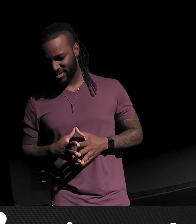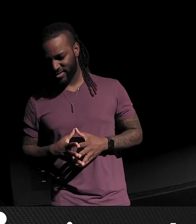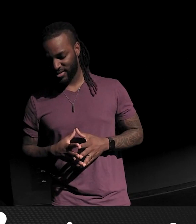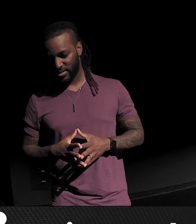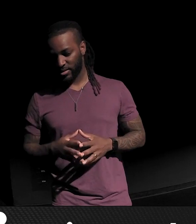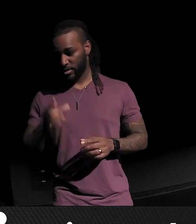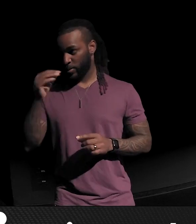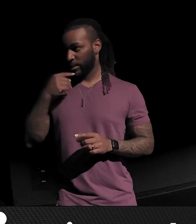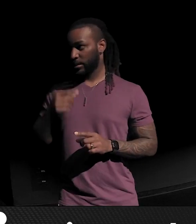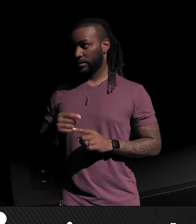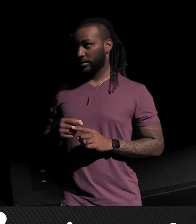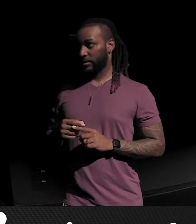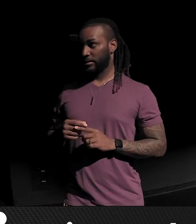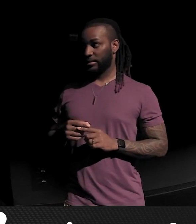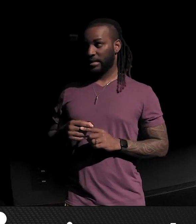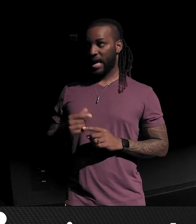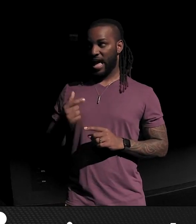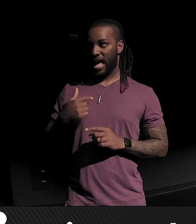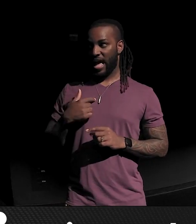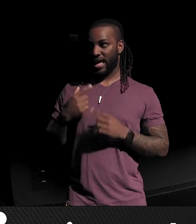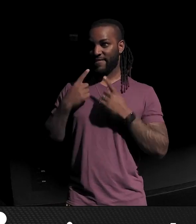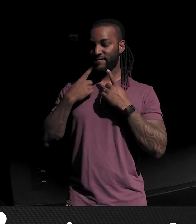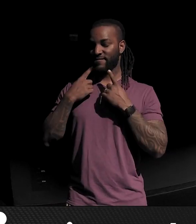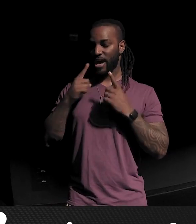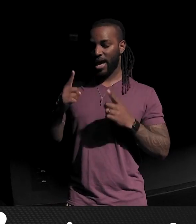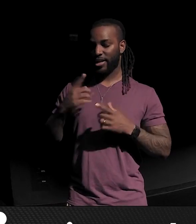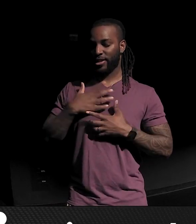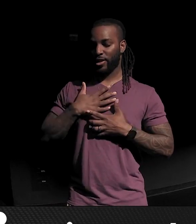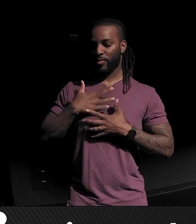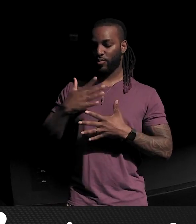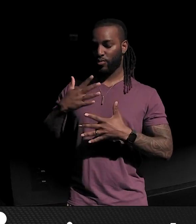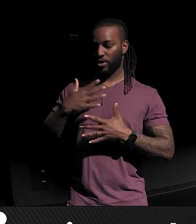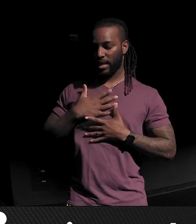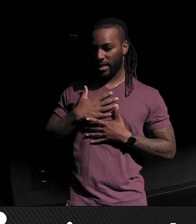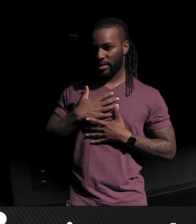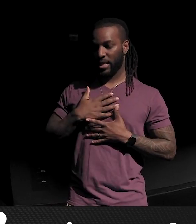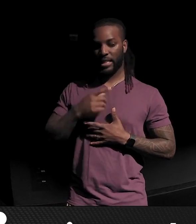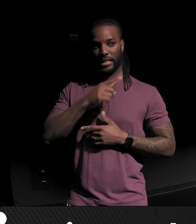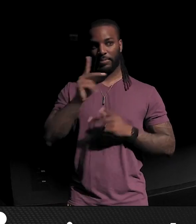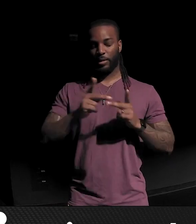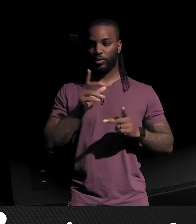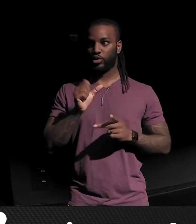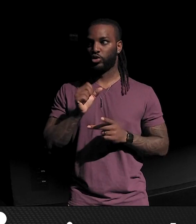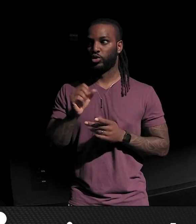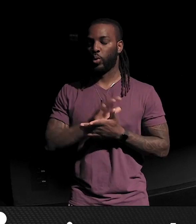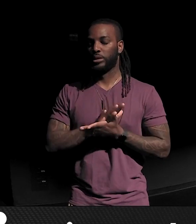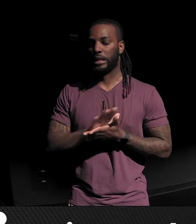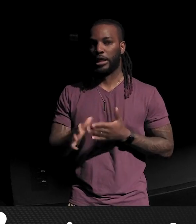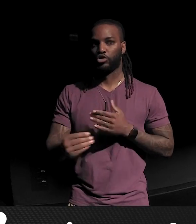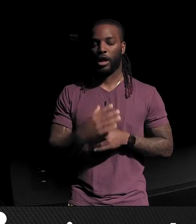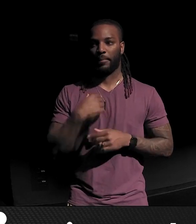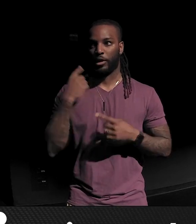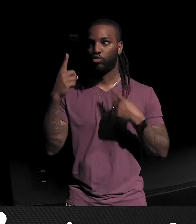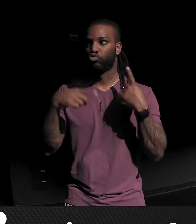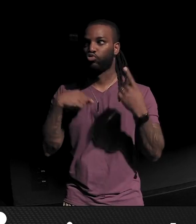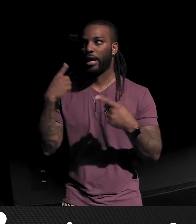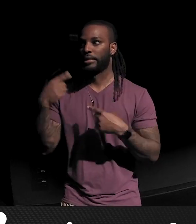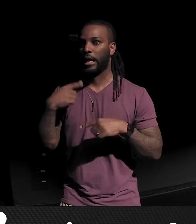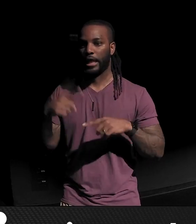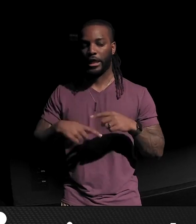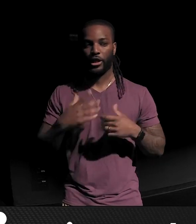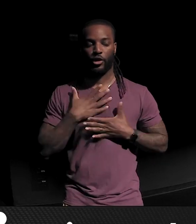like, "I can finally breathe." He's like, "These people have been so nice. I couldn't even breathe. It was